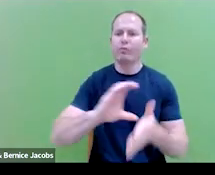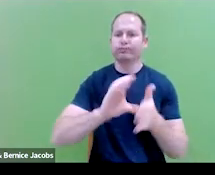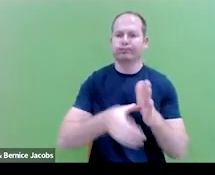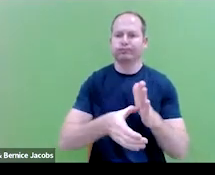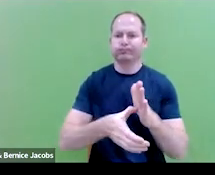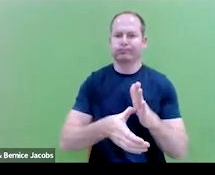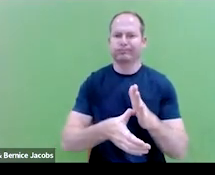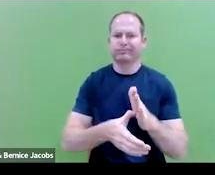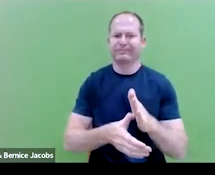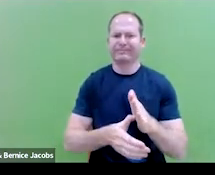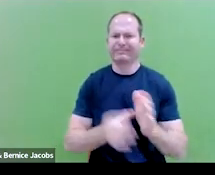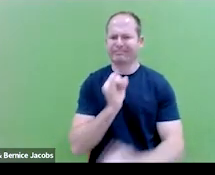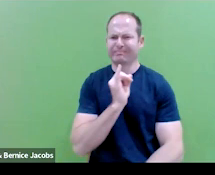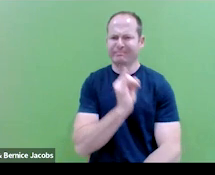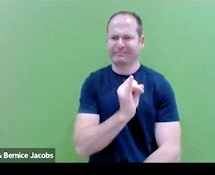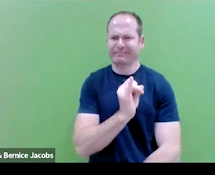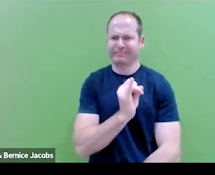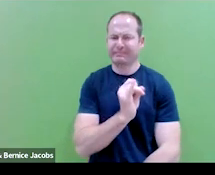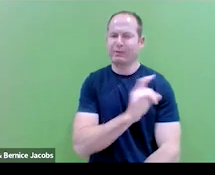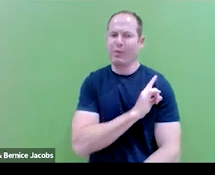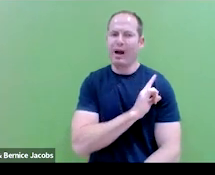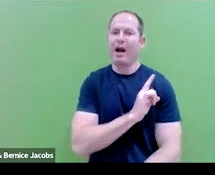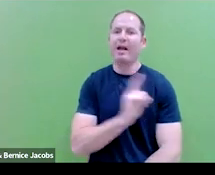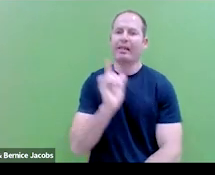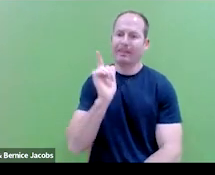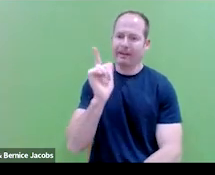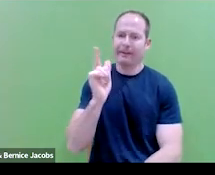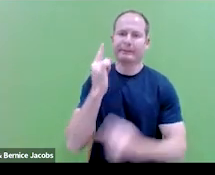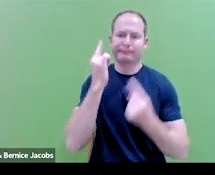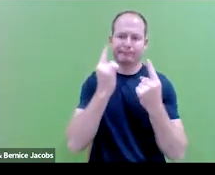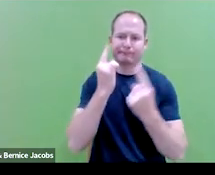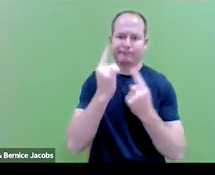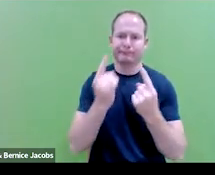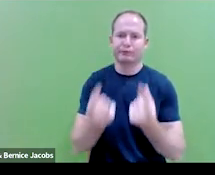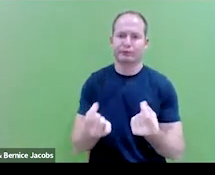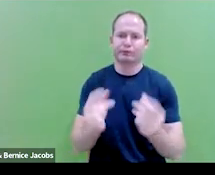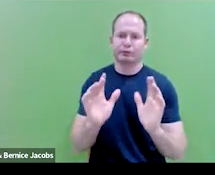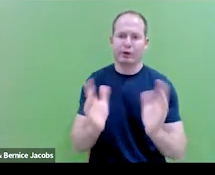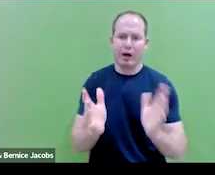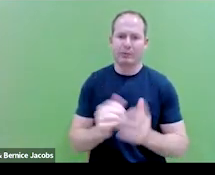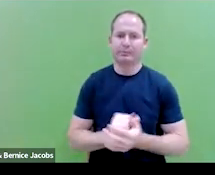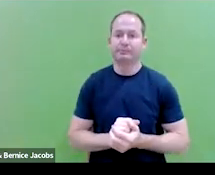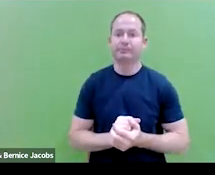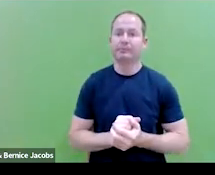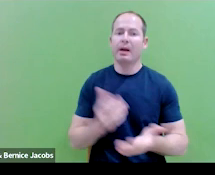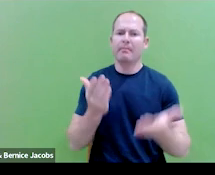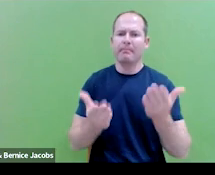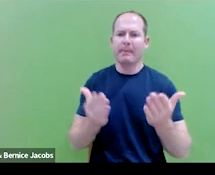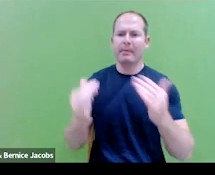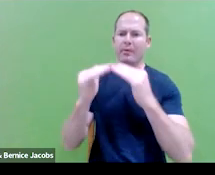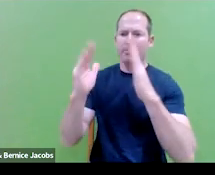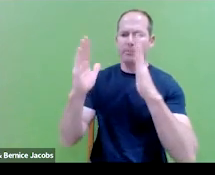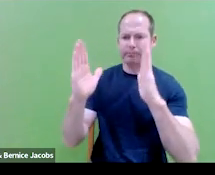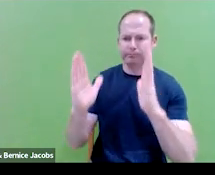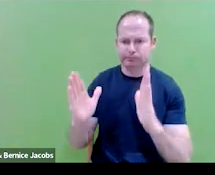it's always an afterthought. If we design everything into a system from the beginning, whether it's a building or a website or an app, if